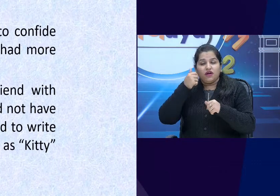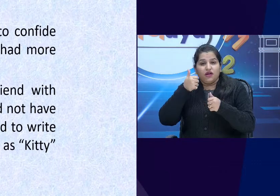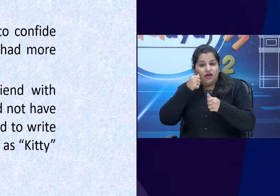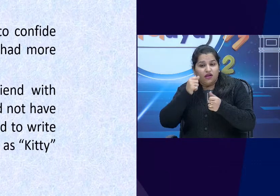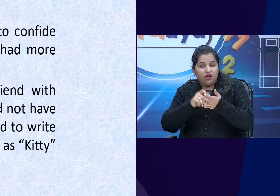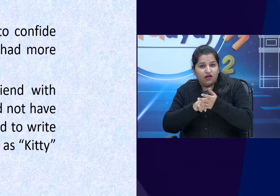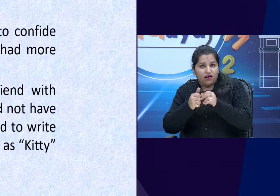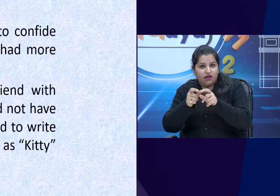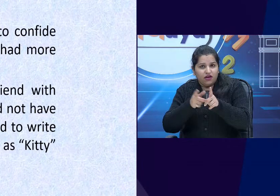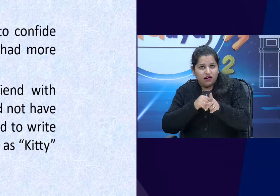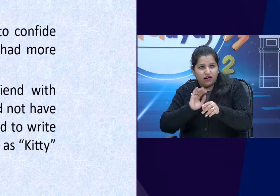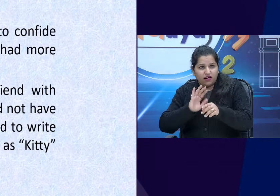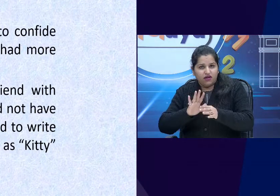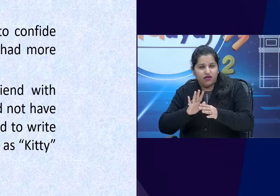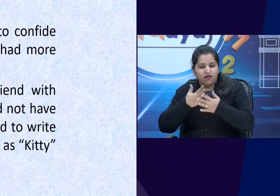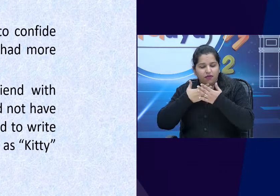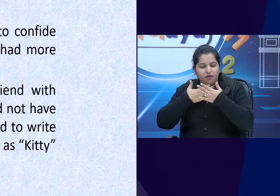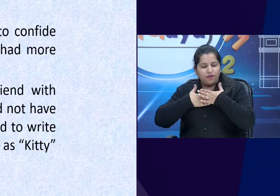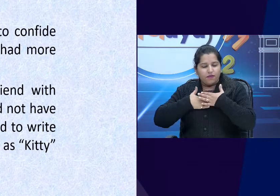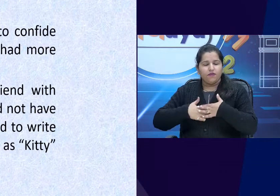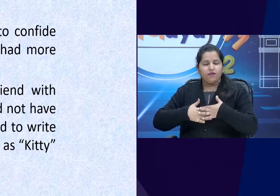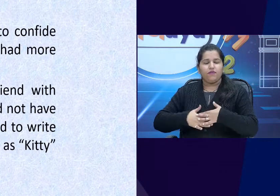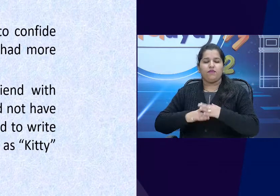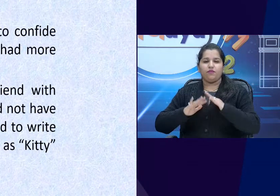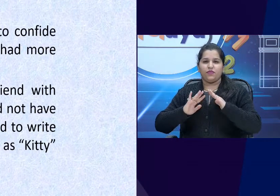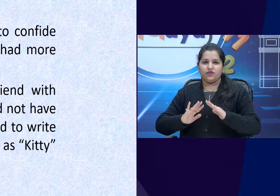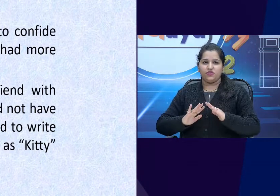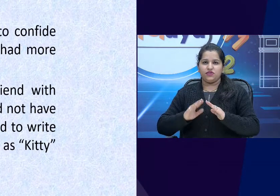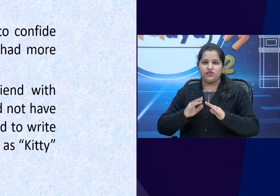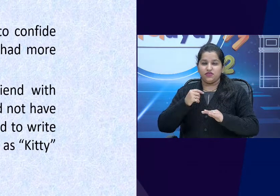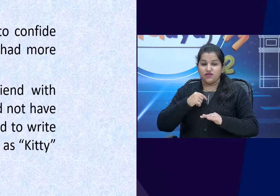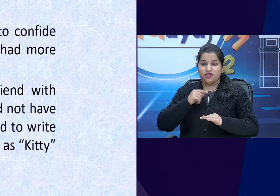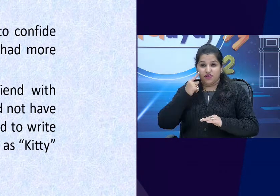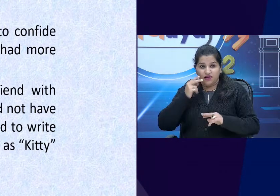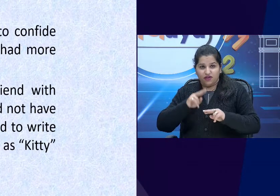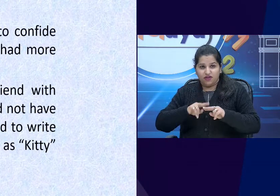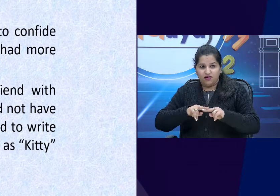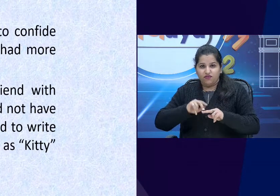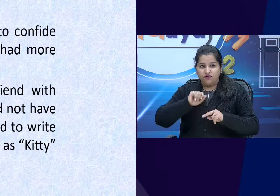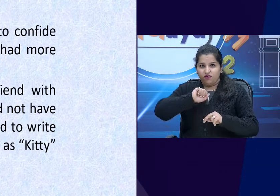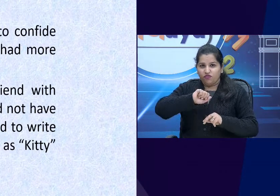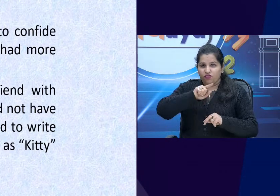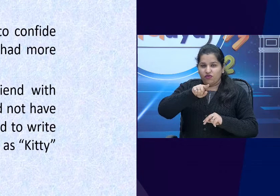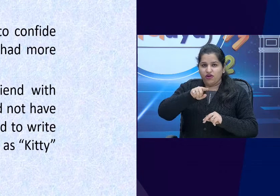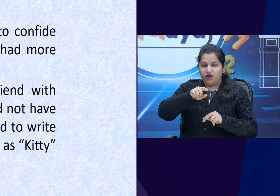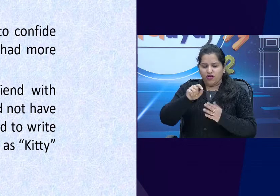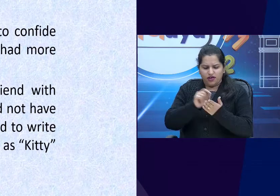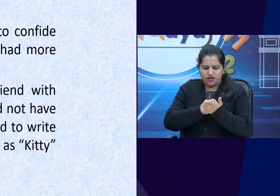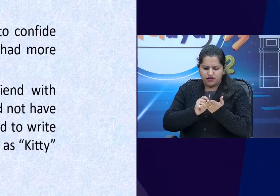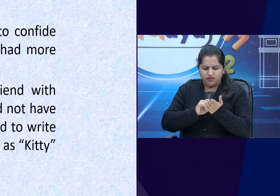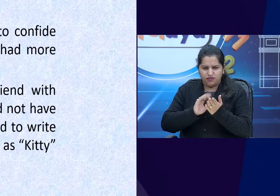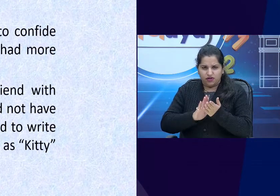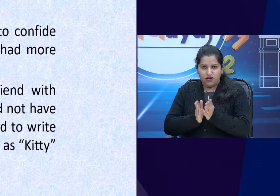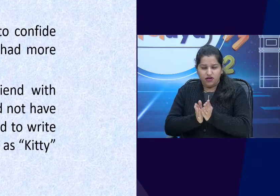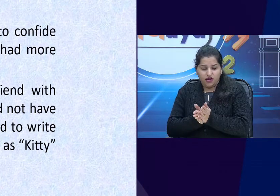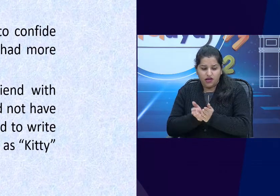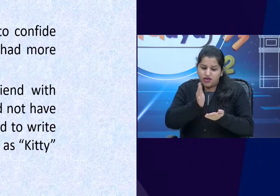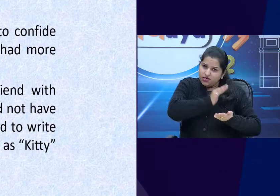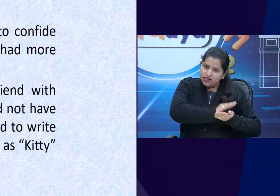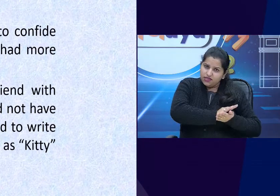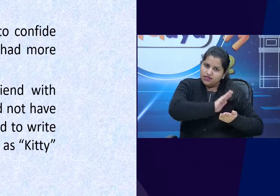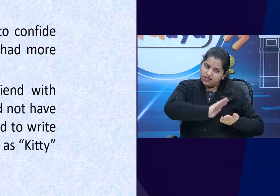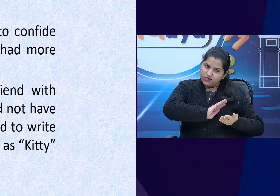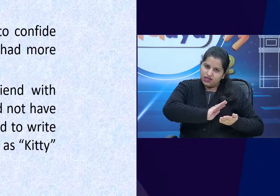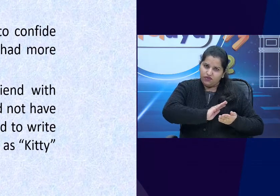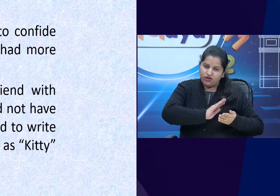paper is more patient. But even if you write something in a paper, that will not go away. It will remain as we have written.